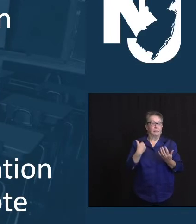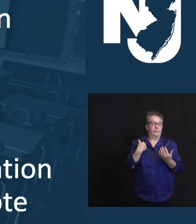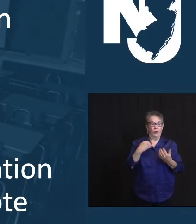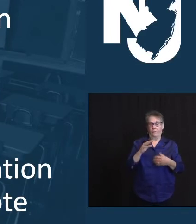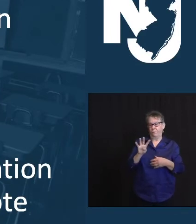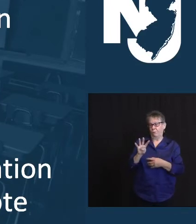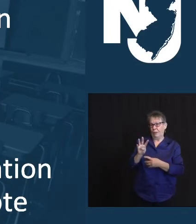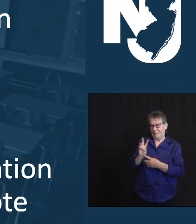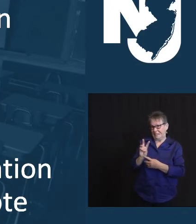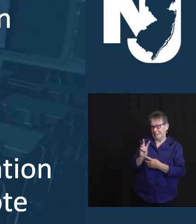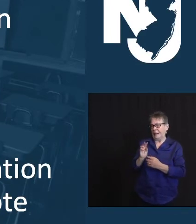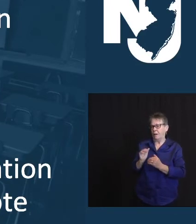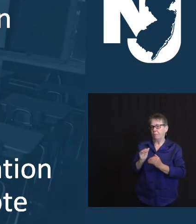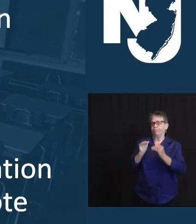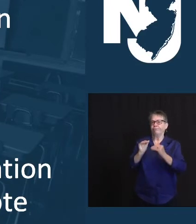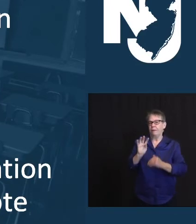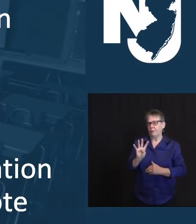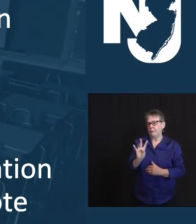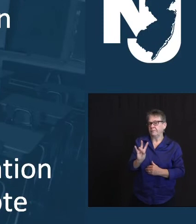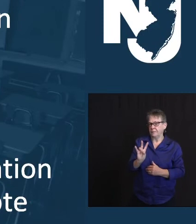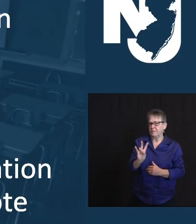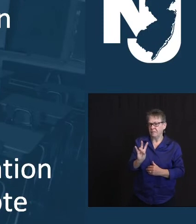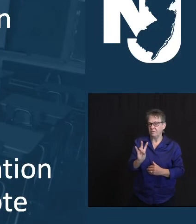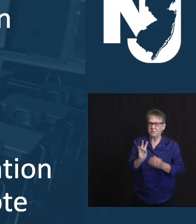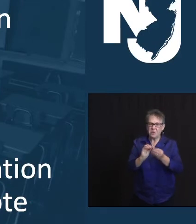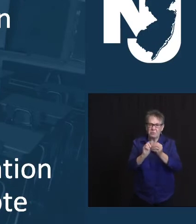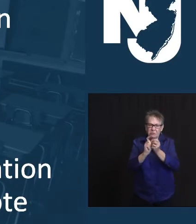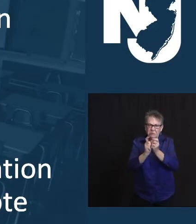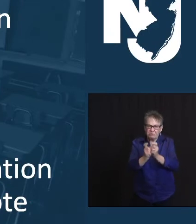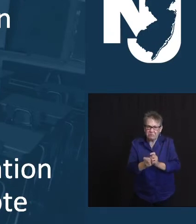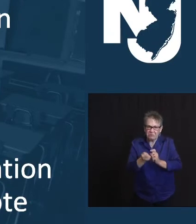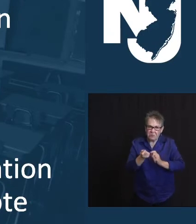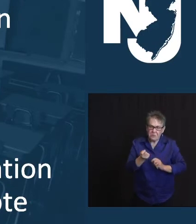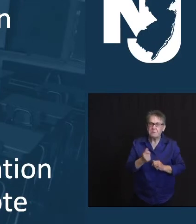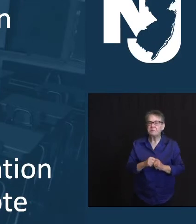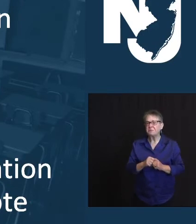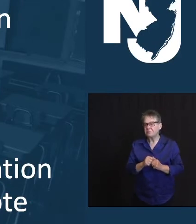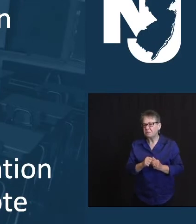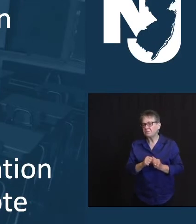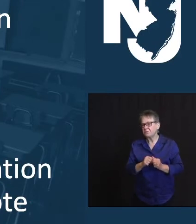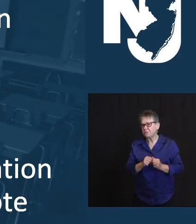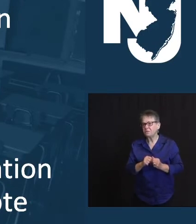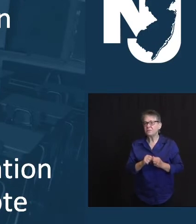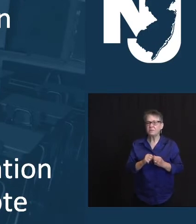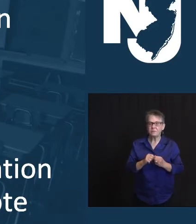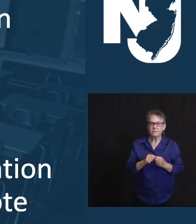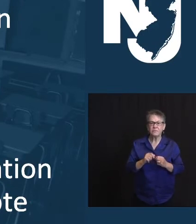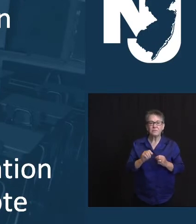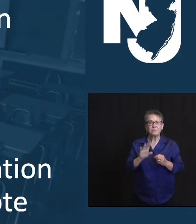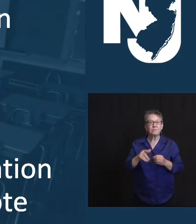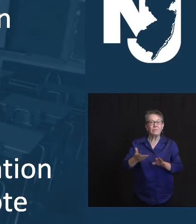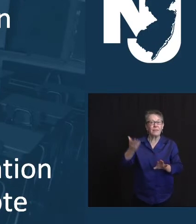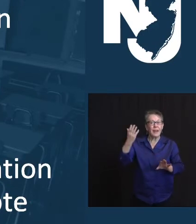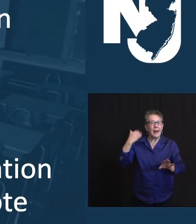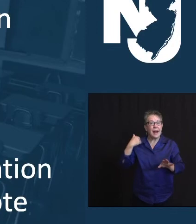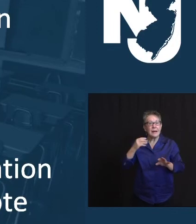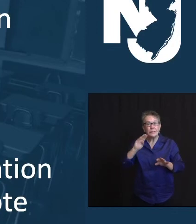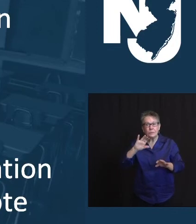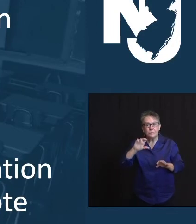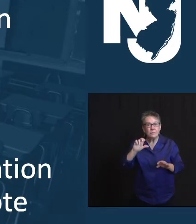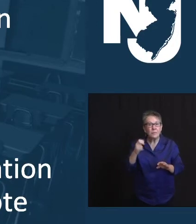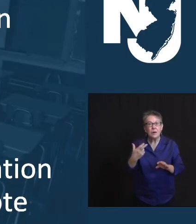reemphasize the progress we have made in closing the digital divide. As of our December 21st report,